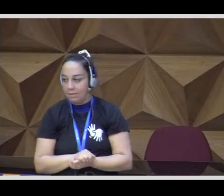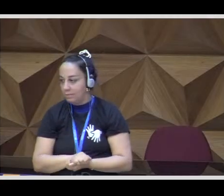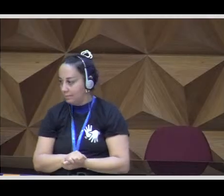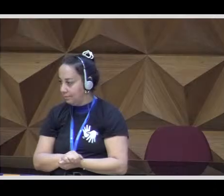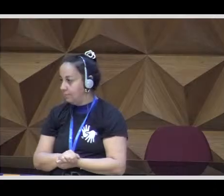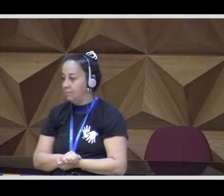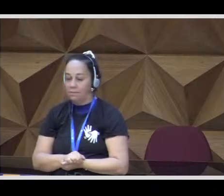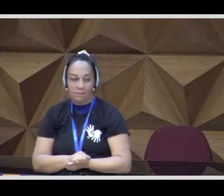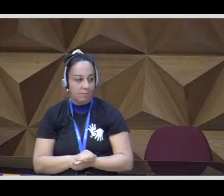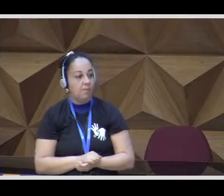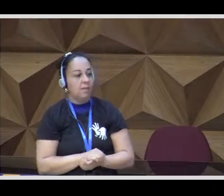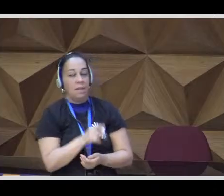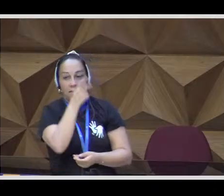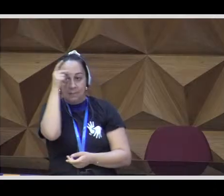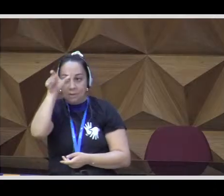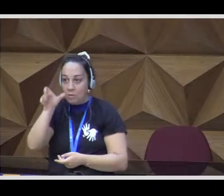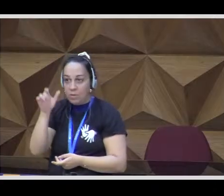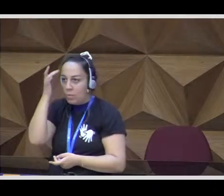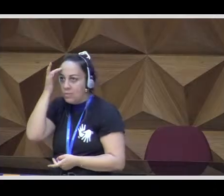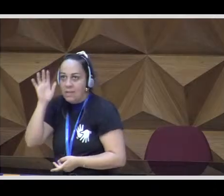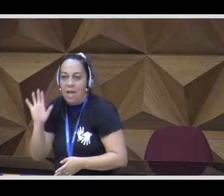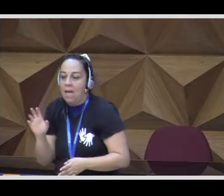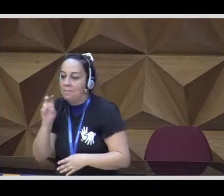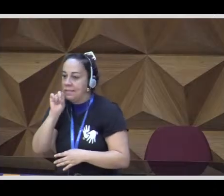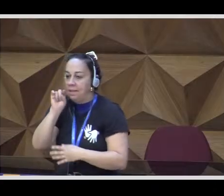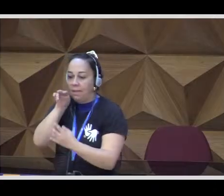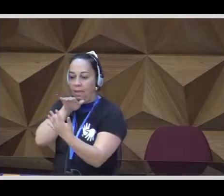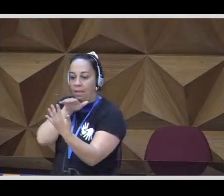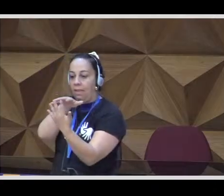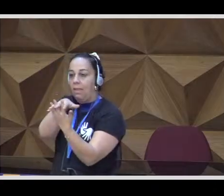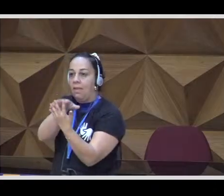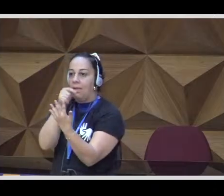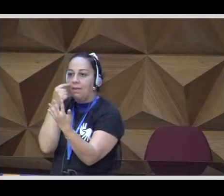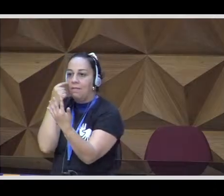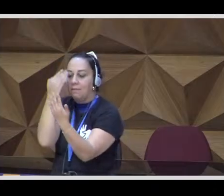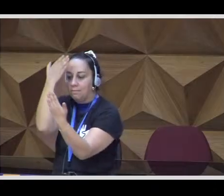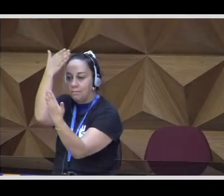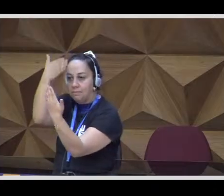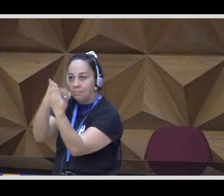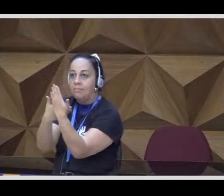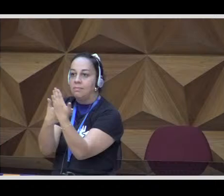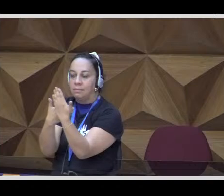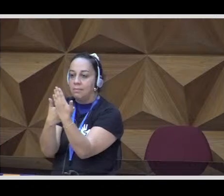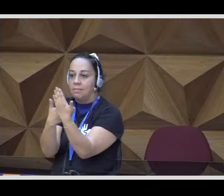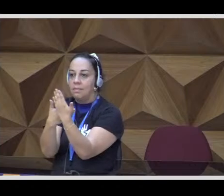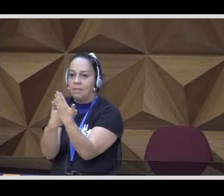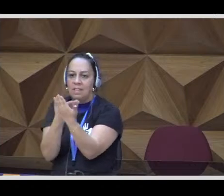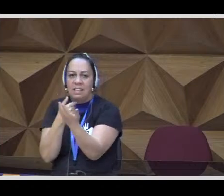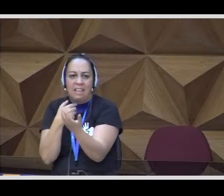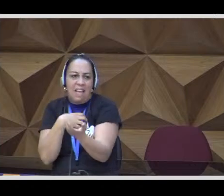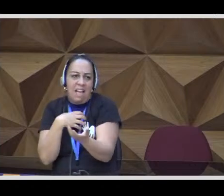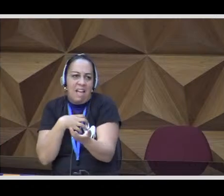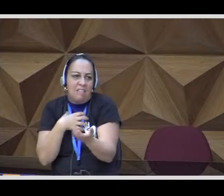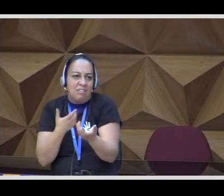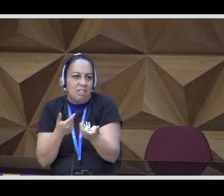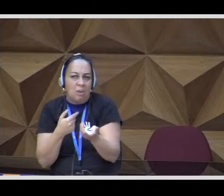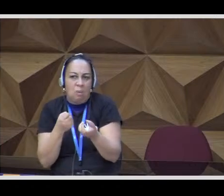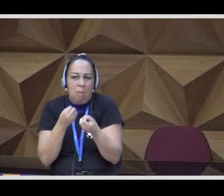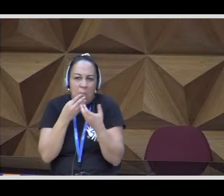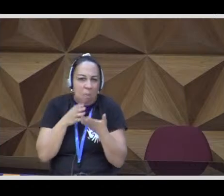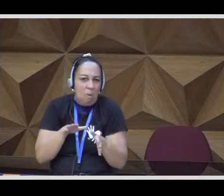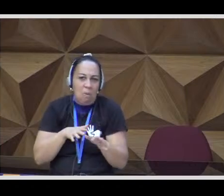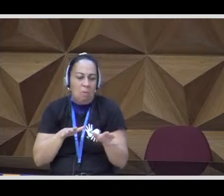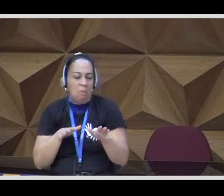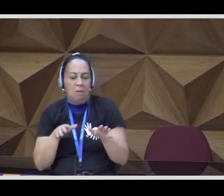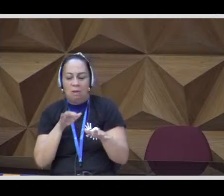and seeing them. They don't know what you're doing. So many people found that kind of socially uncomfortable. So then they avoided that situation